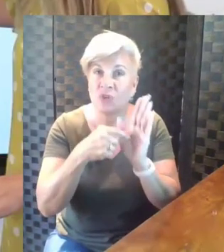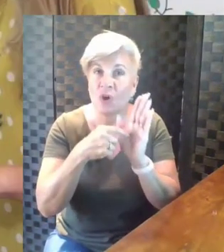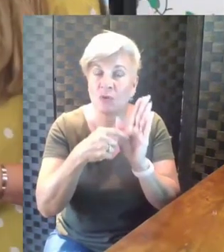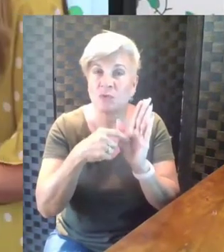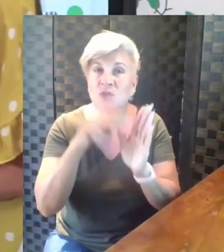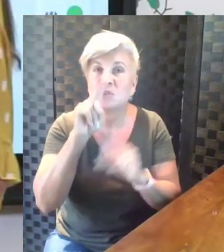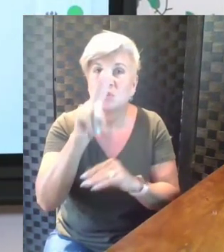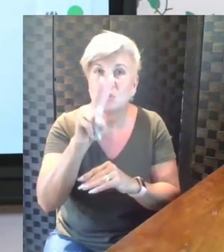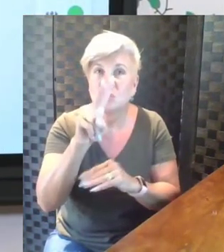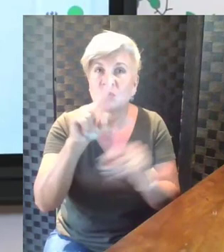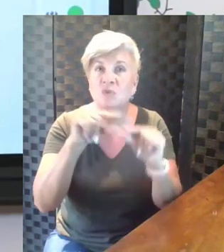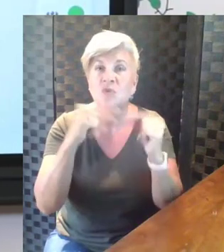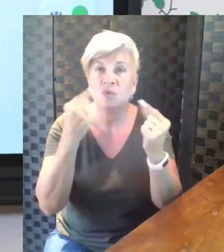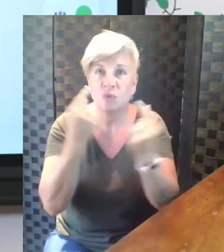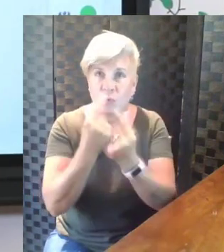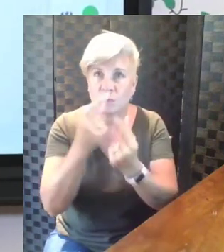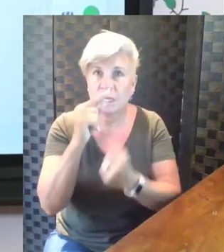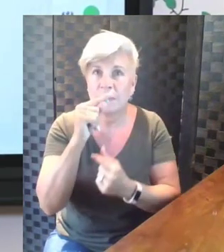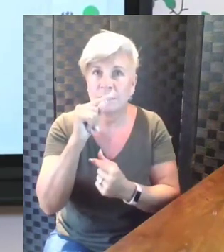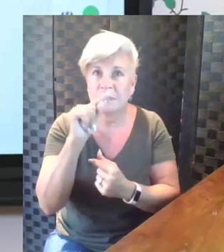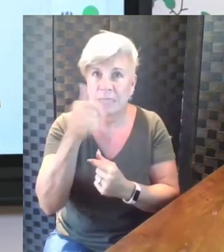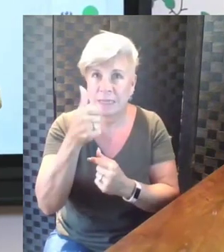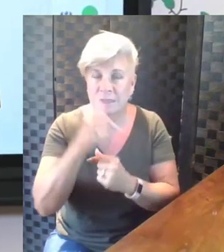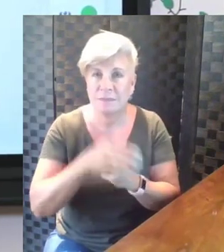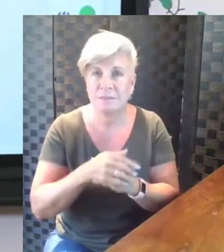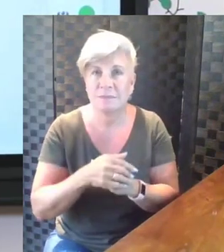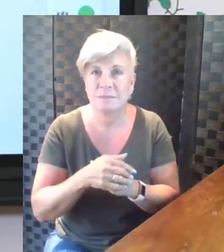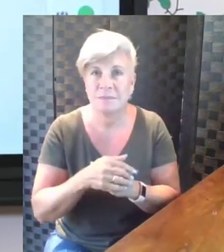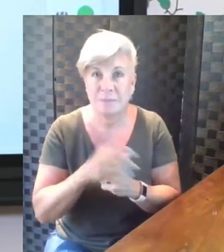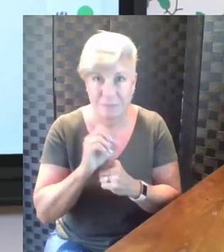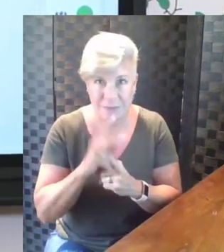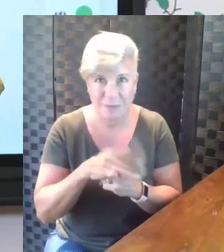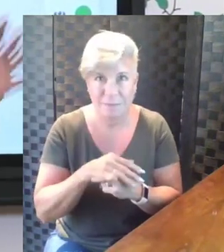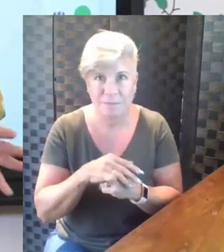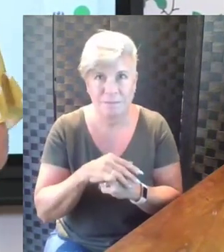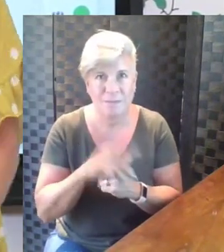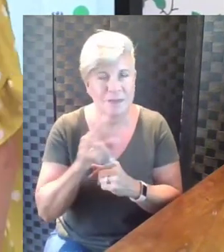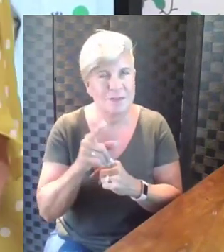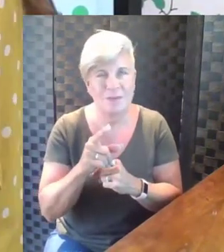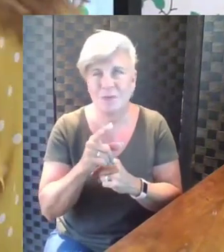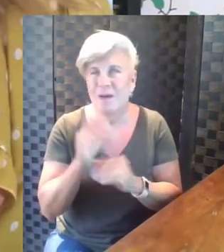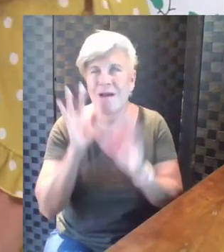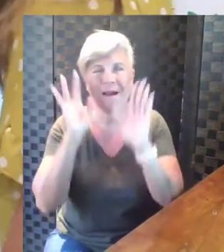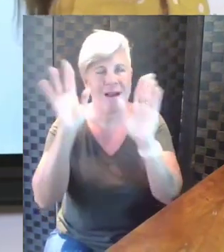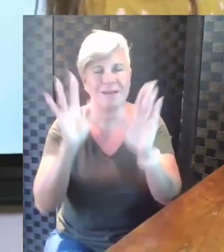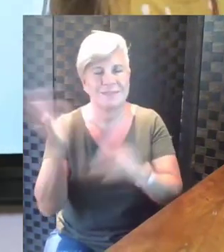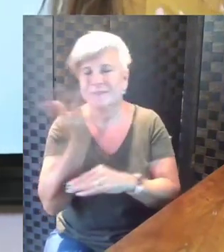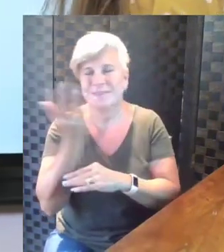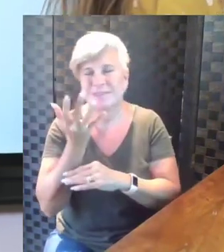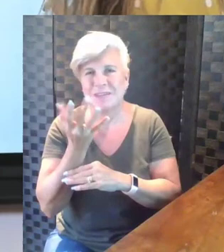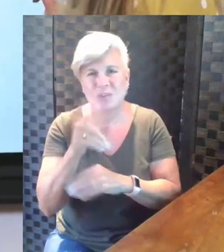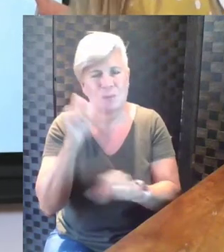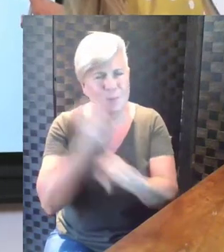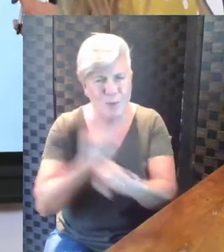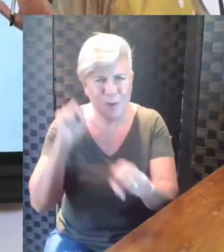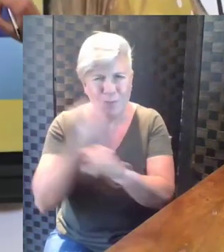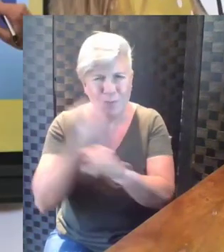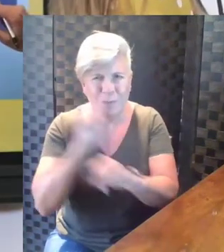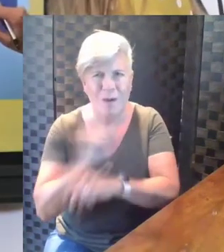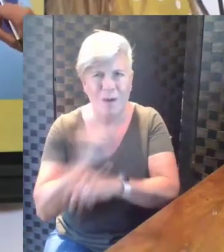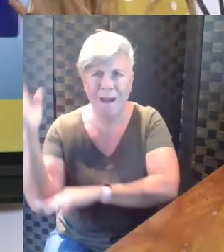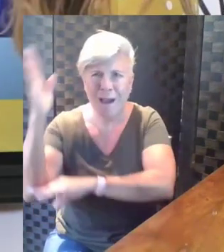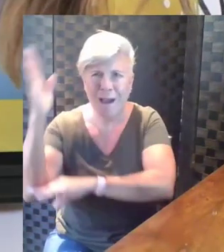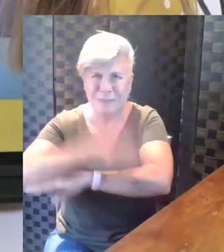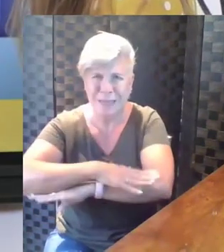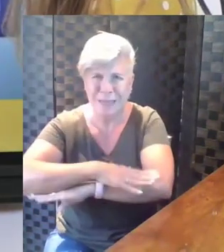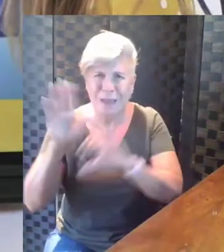tells me that I had 2 groups of 10. Okay? You guys are rock stars. You've been hanging with me all day, doing